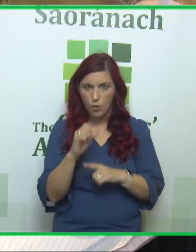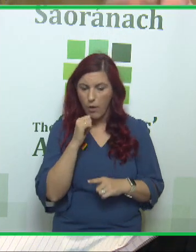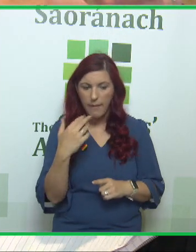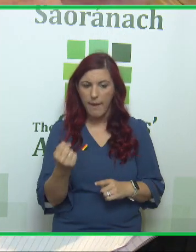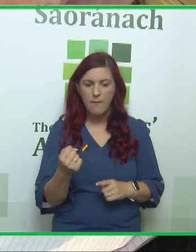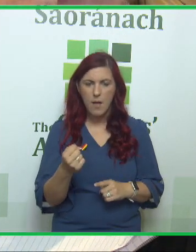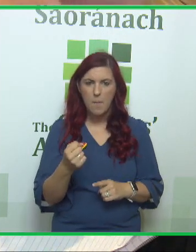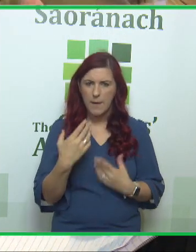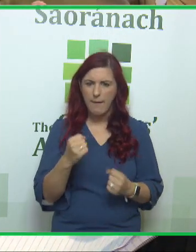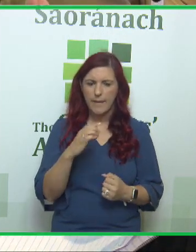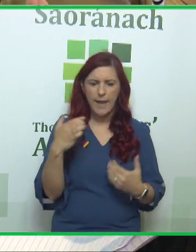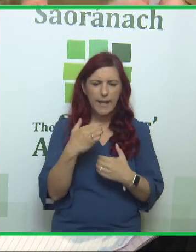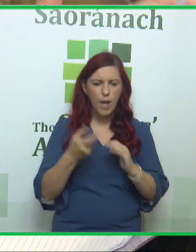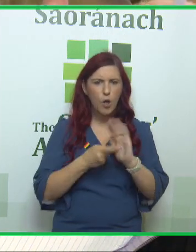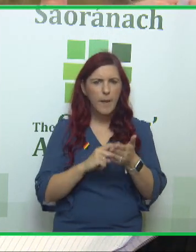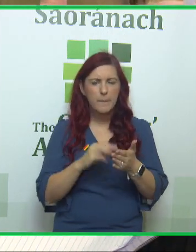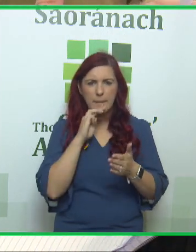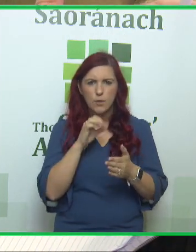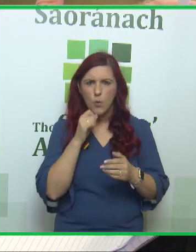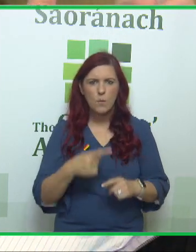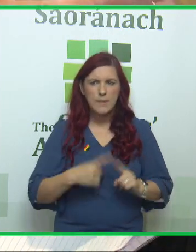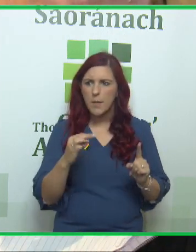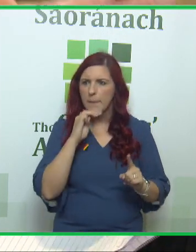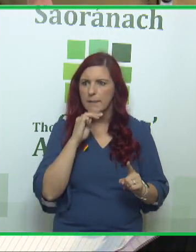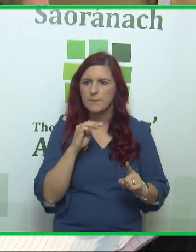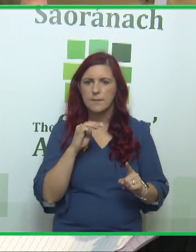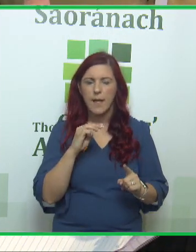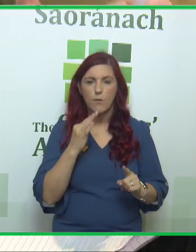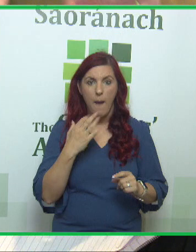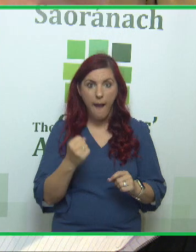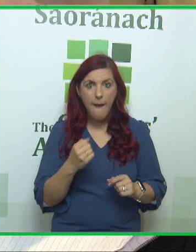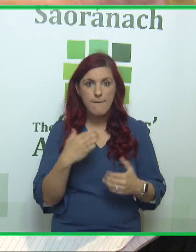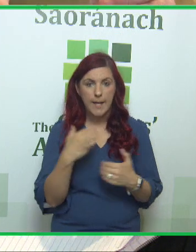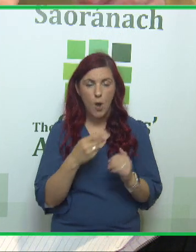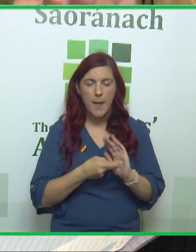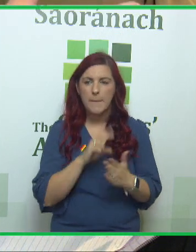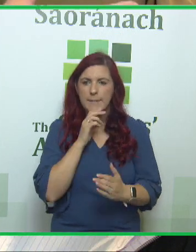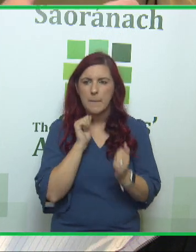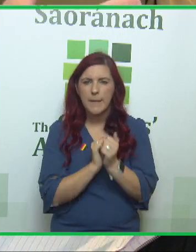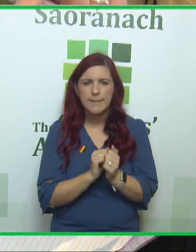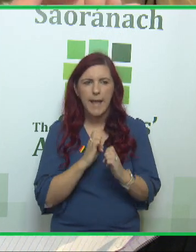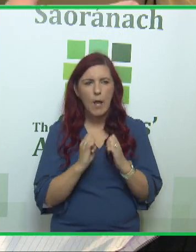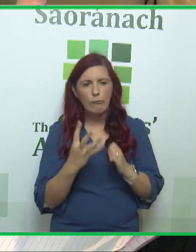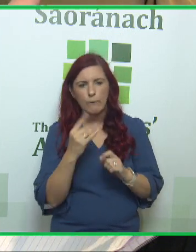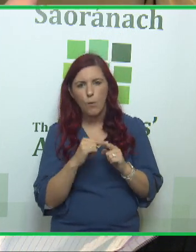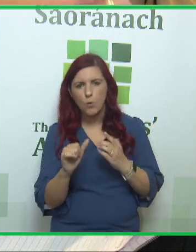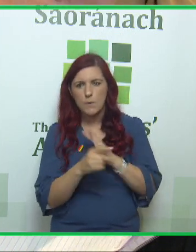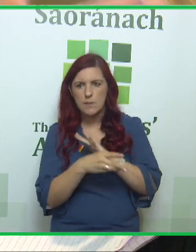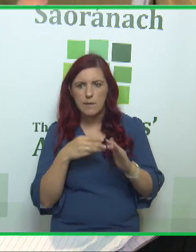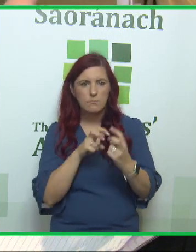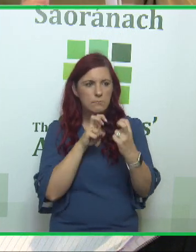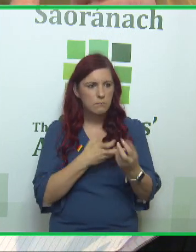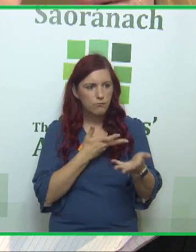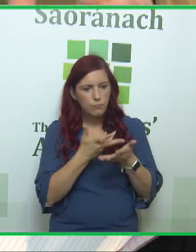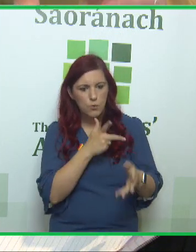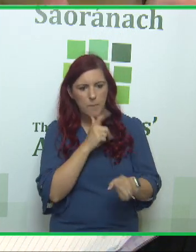difference. It means then you're meeting someone every 4 to 6 weeks. You're sitting down with them. You're going through what you want, what you need, because what you